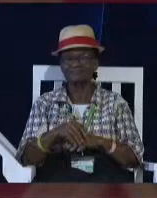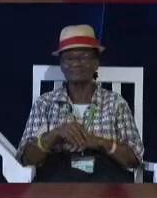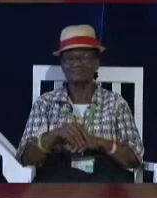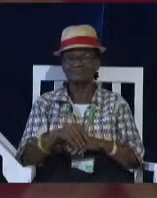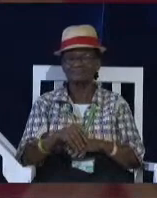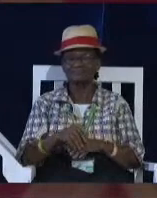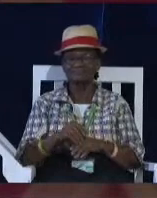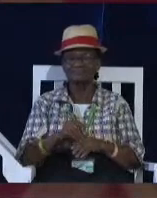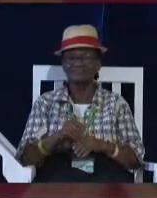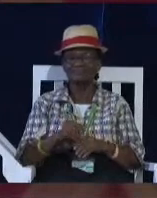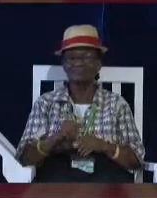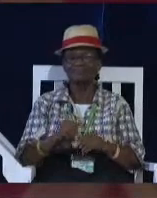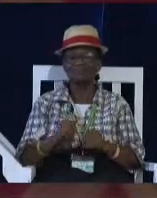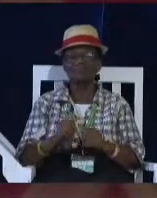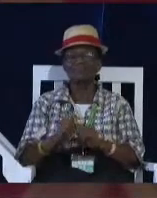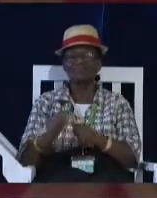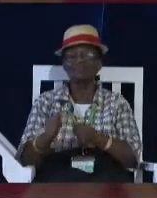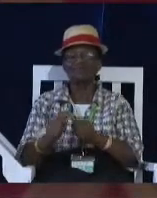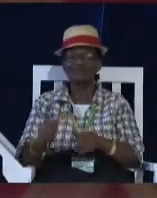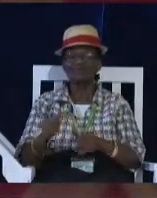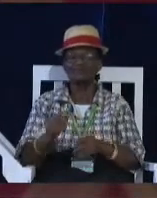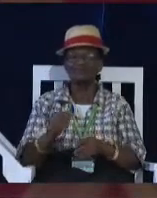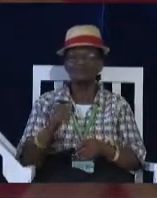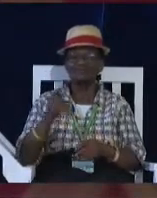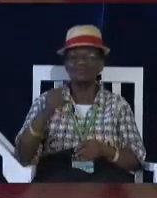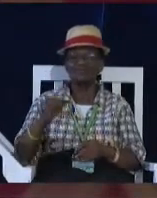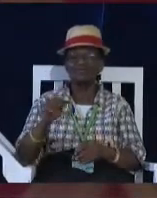following the instruction of the Most High God,